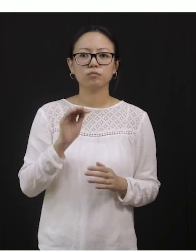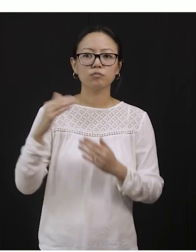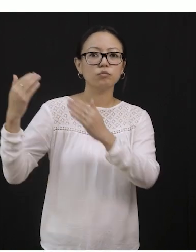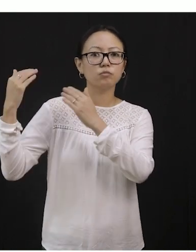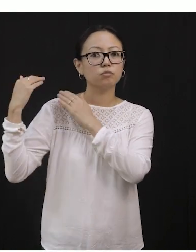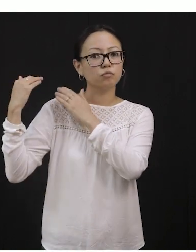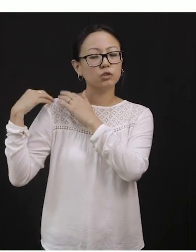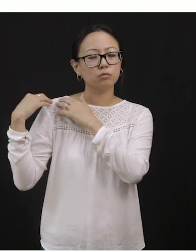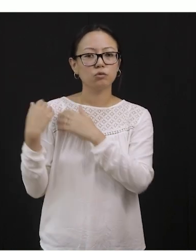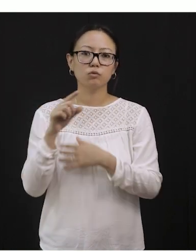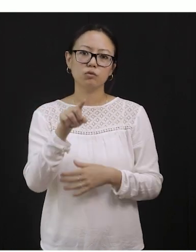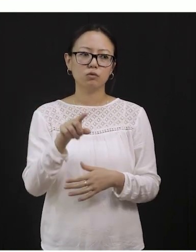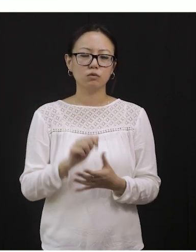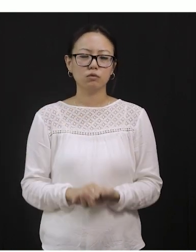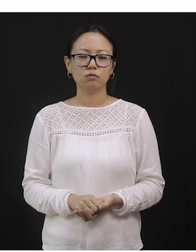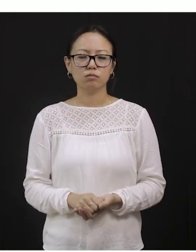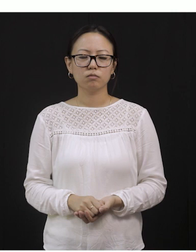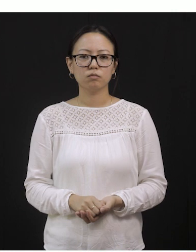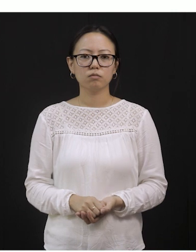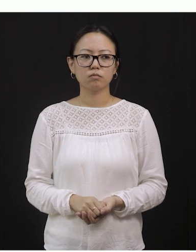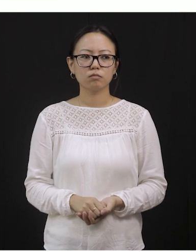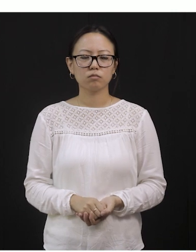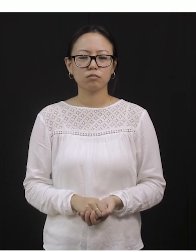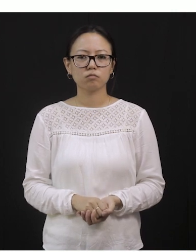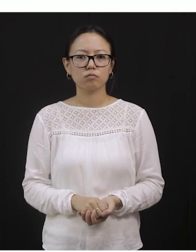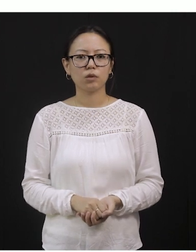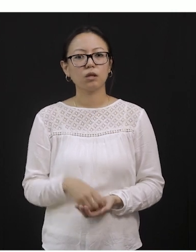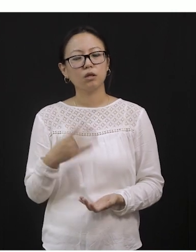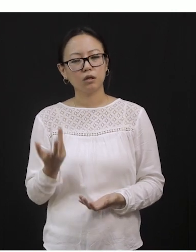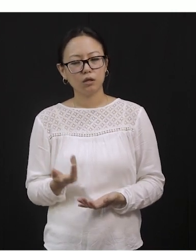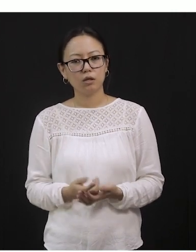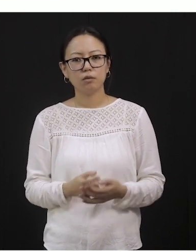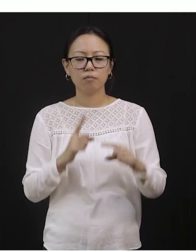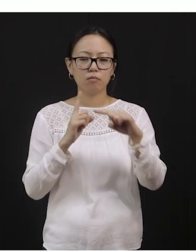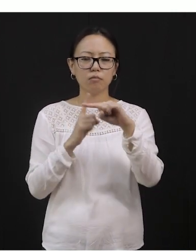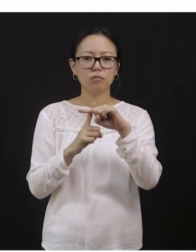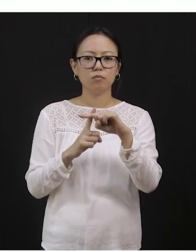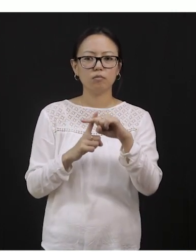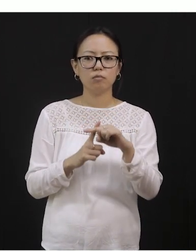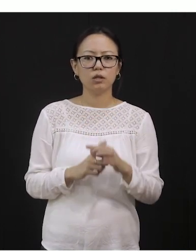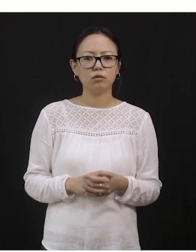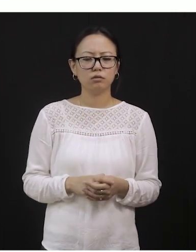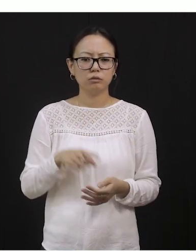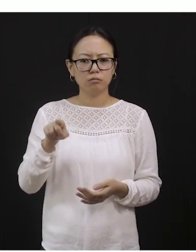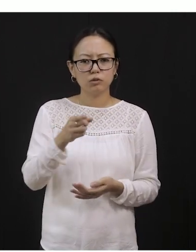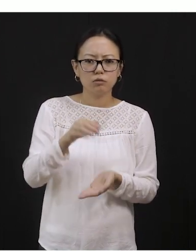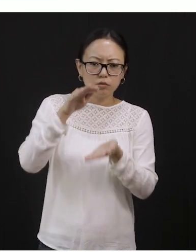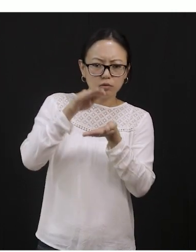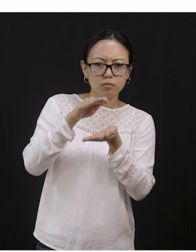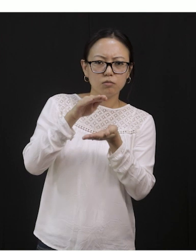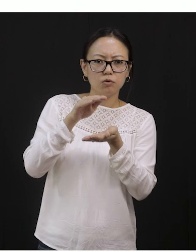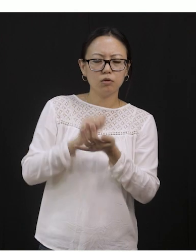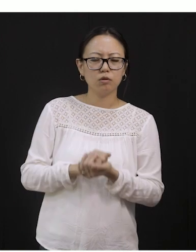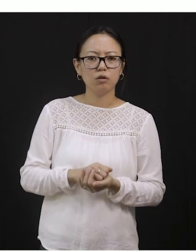is, you want to know? Size does not matter. For example, see, Jerry is this much small,